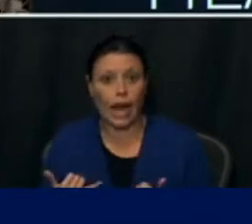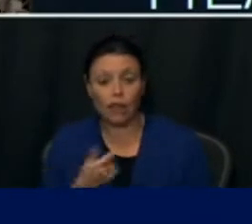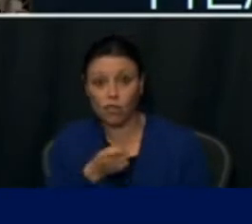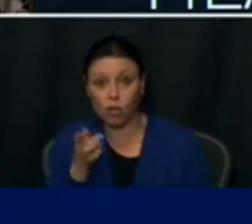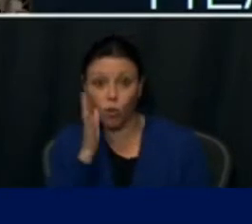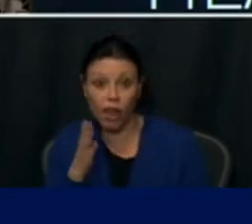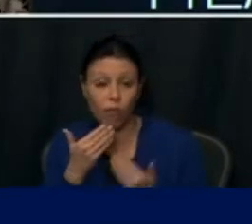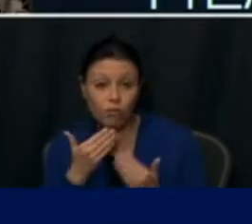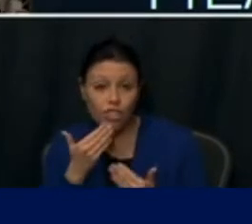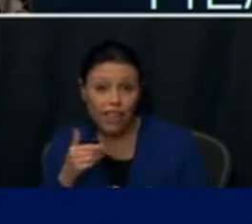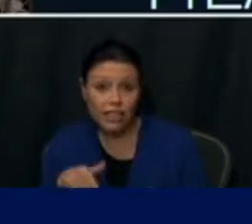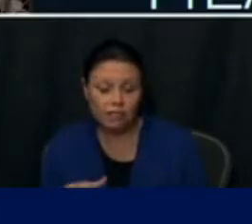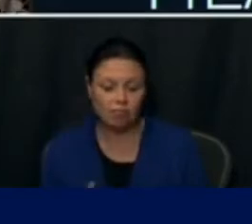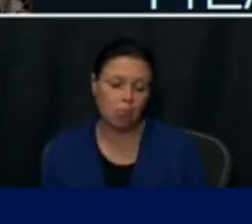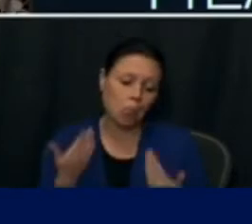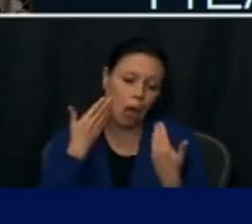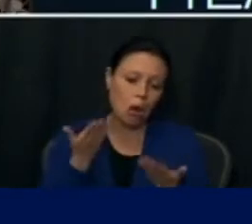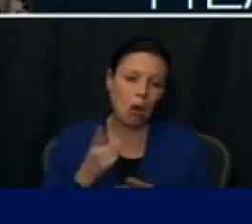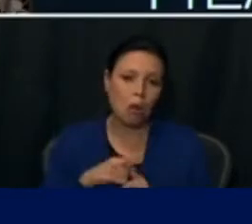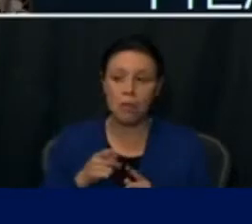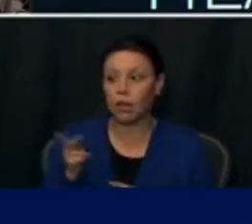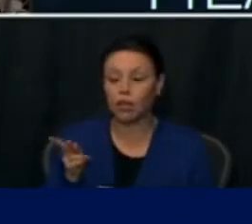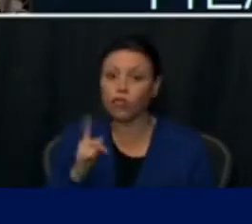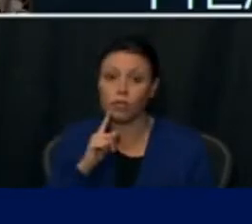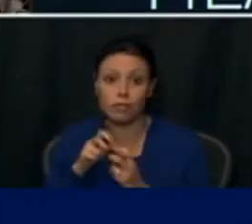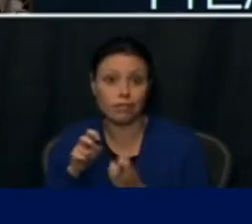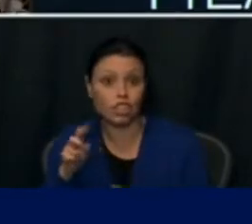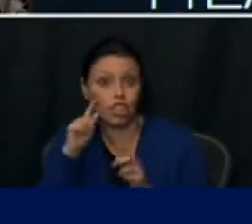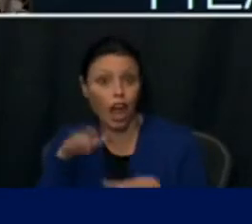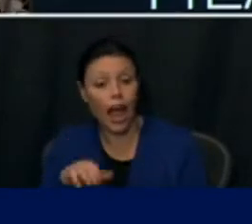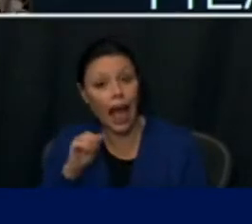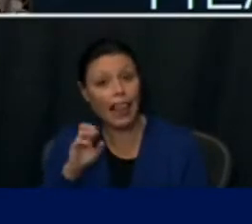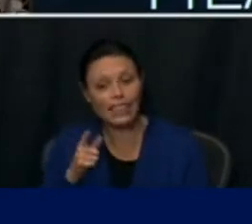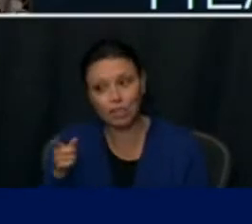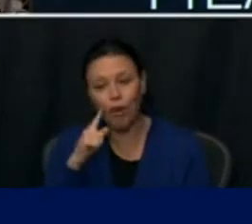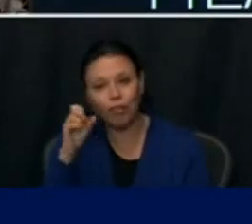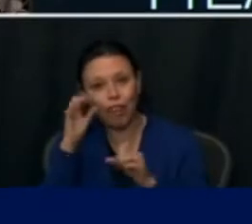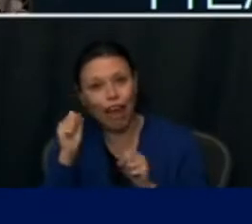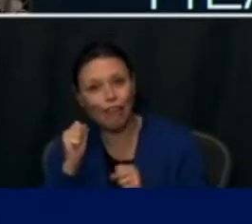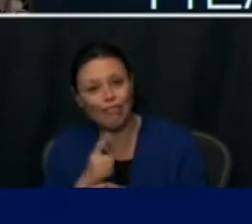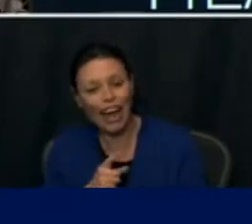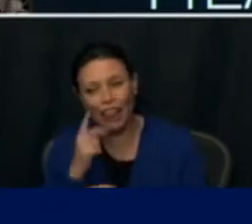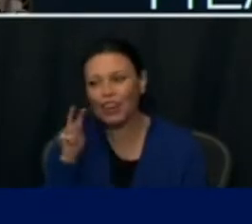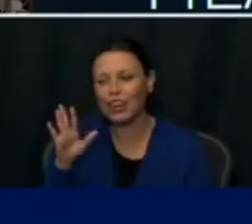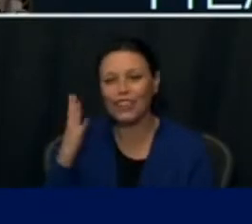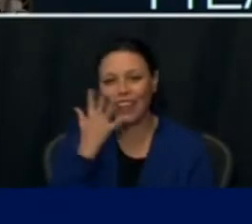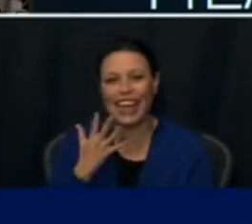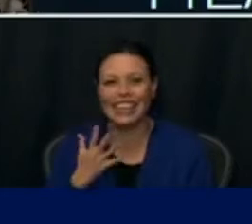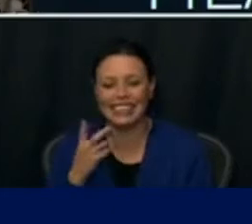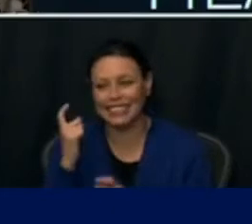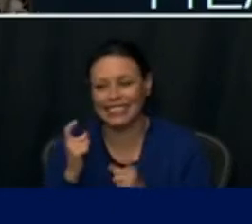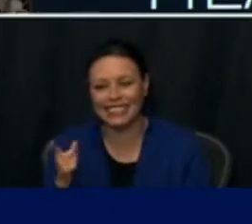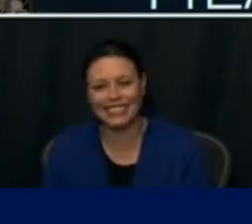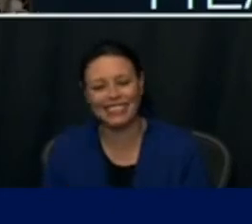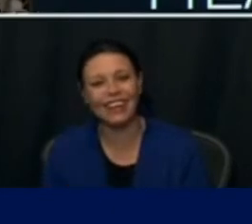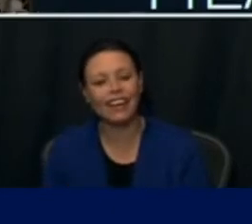if anyone's going to appreciate it these people can't even believe it Alex even you can't believe it can you look at